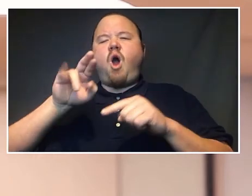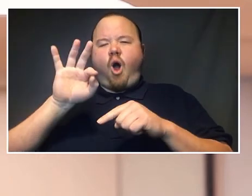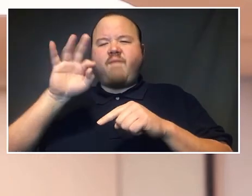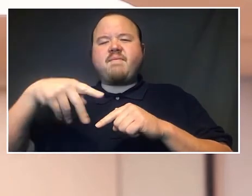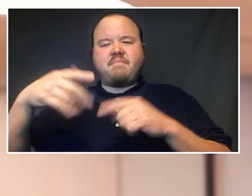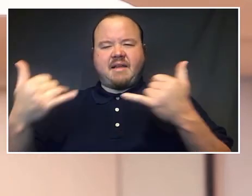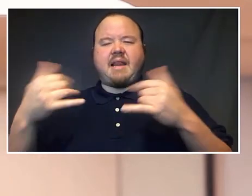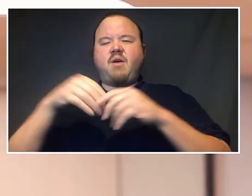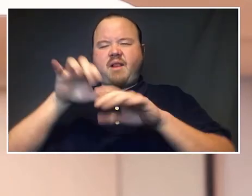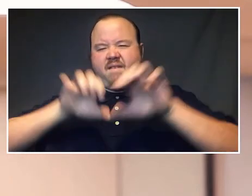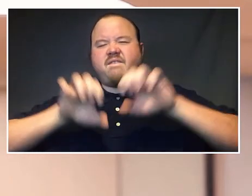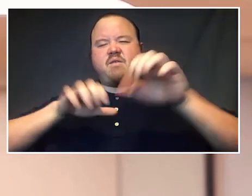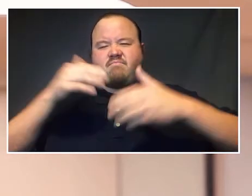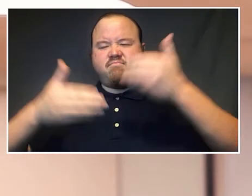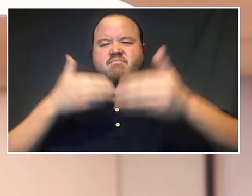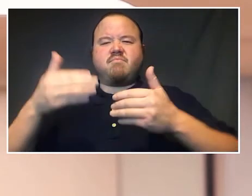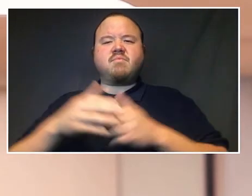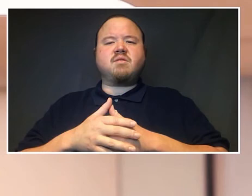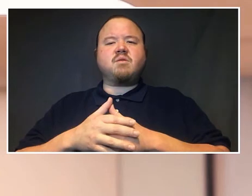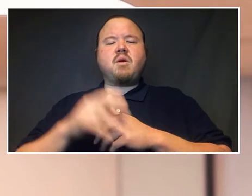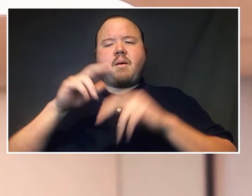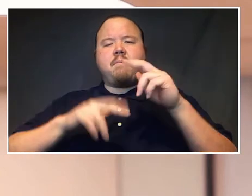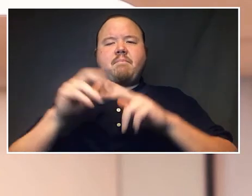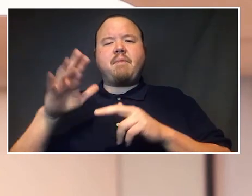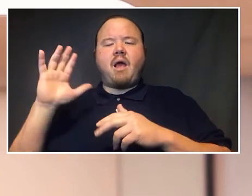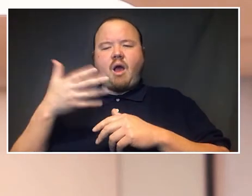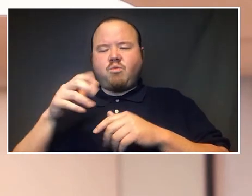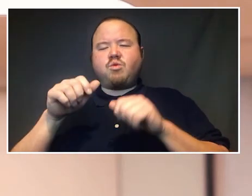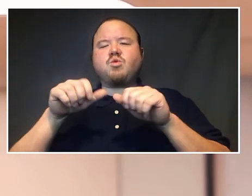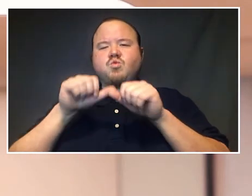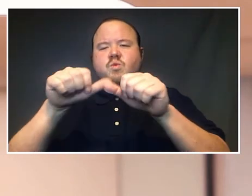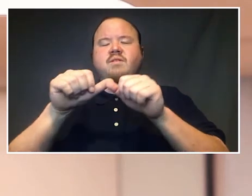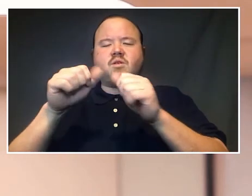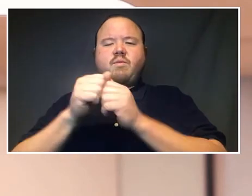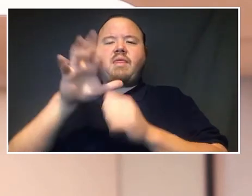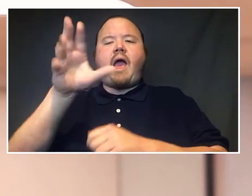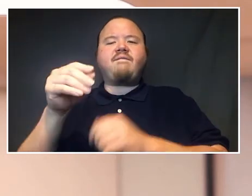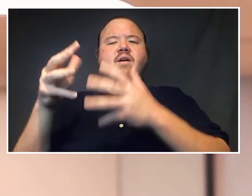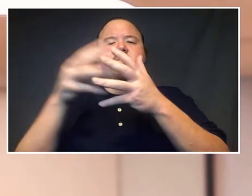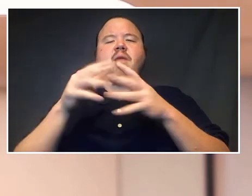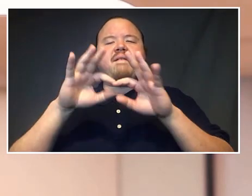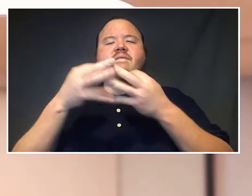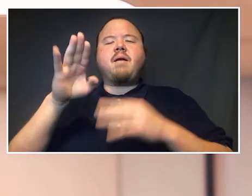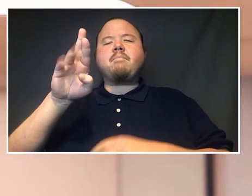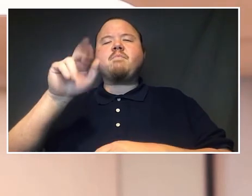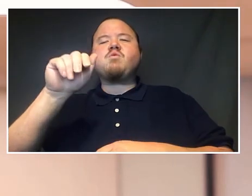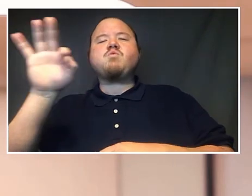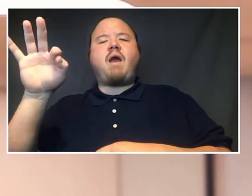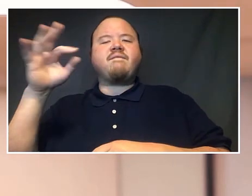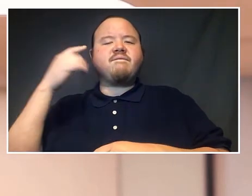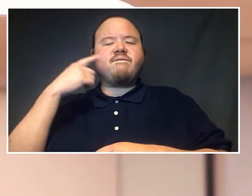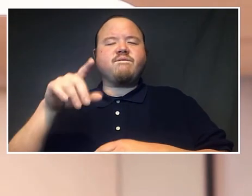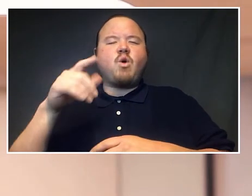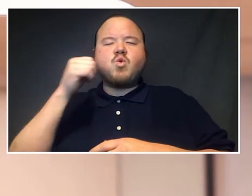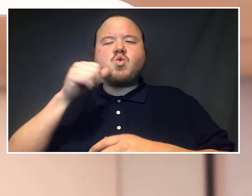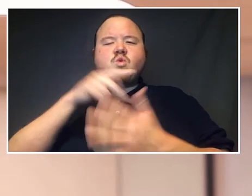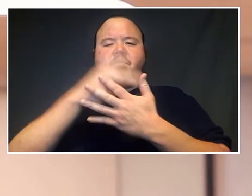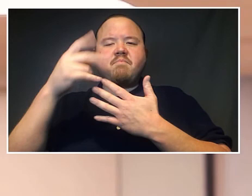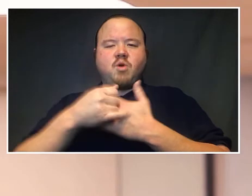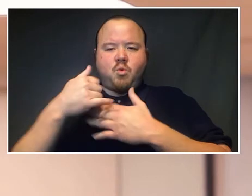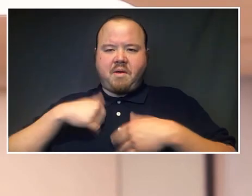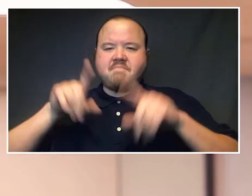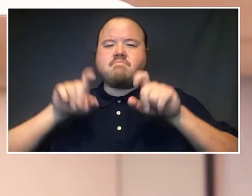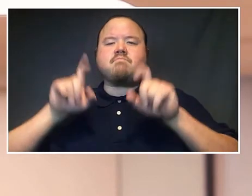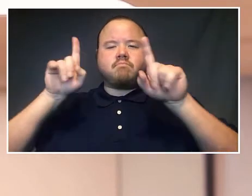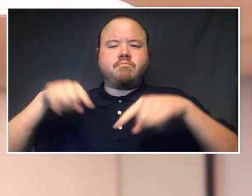in evaluation. And our Building Resilience in African American Families, or BRAF for Girls project. We've had a pilot in place